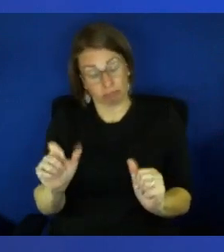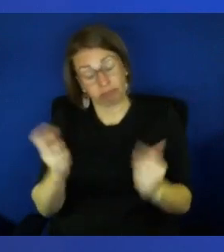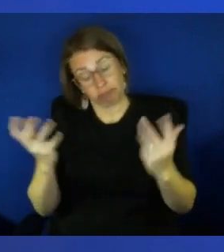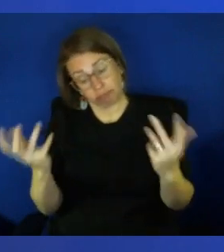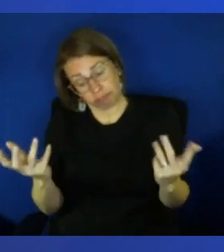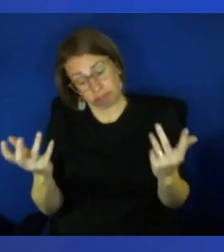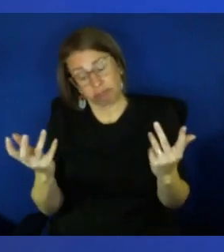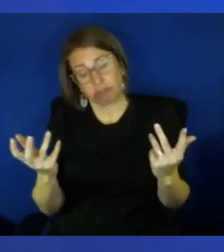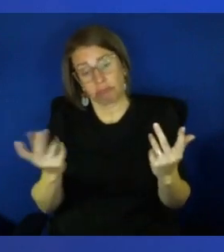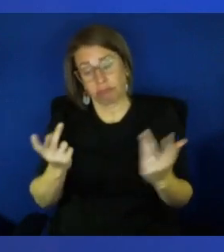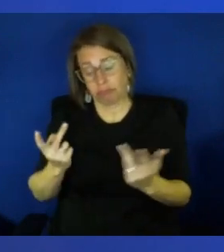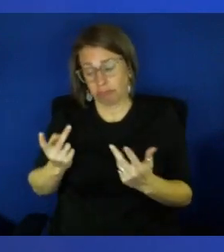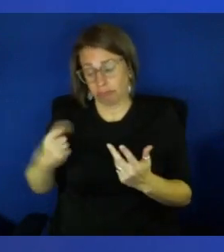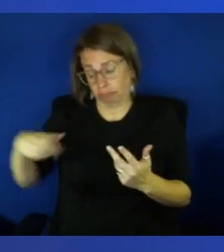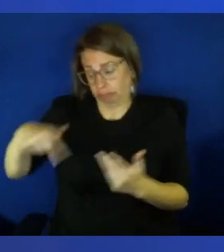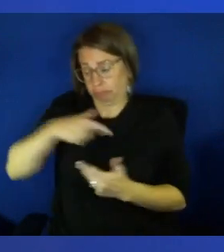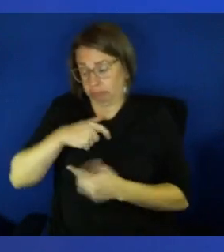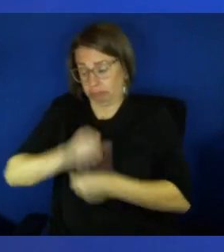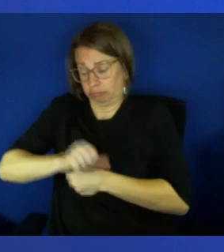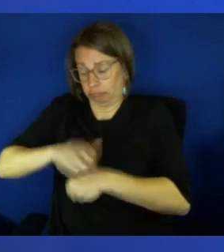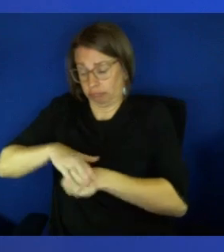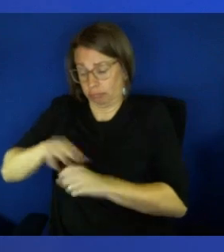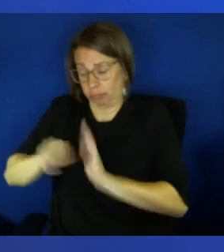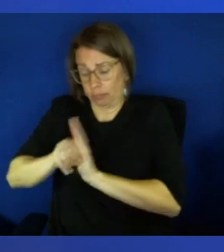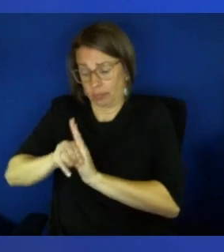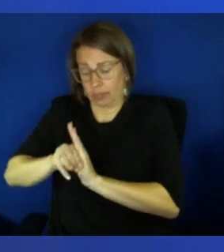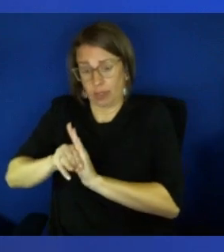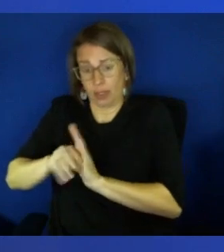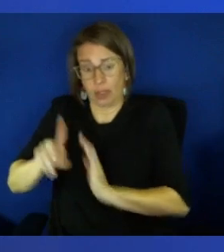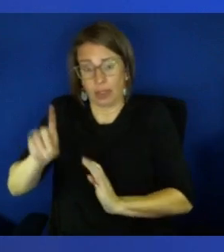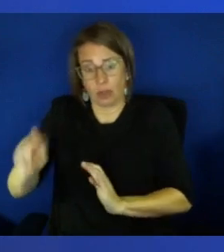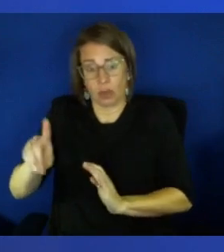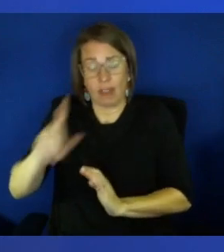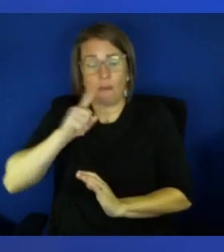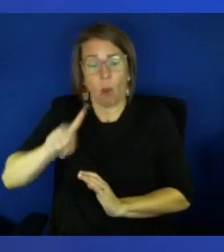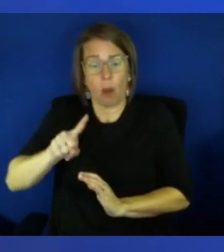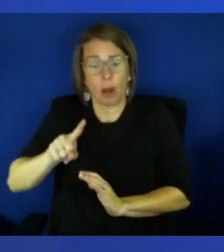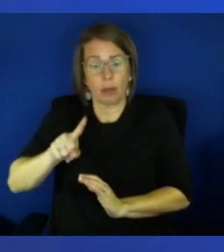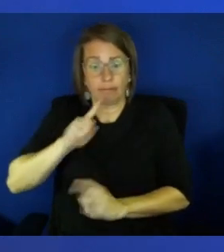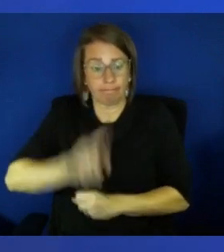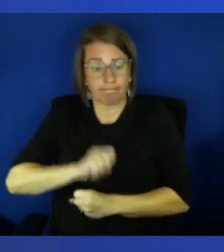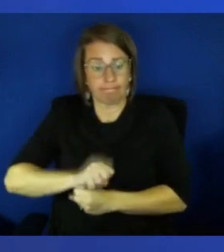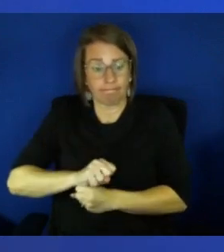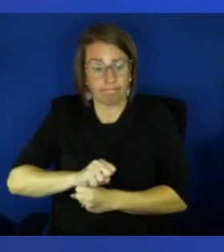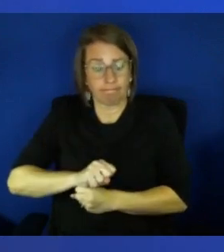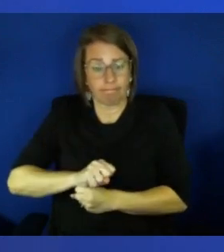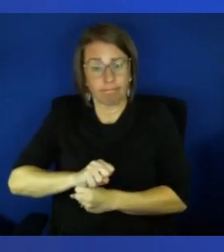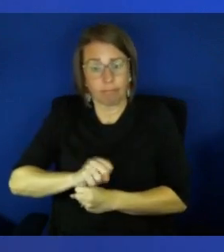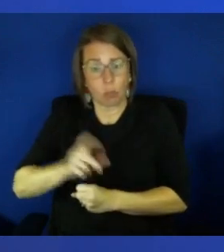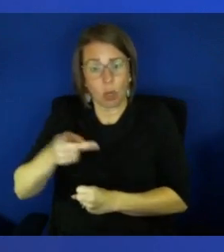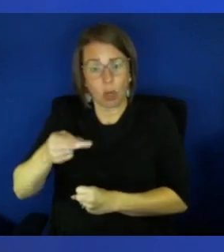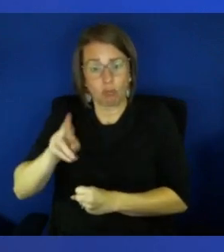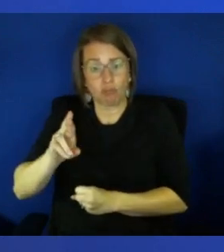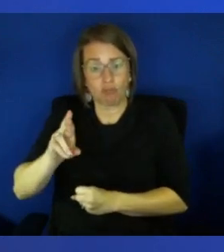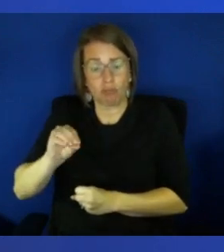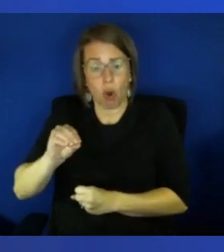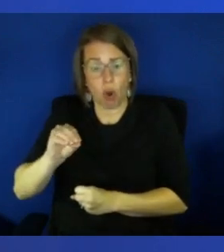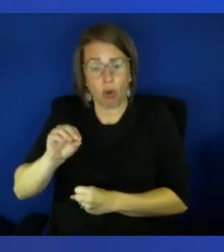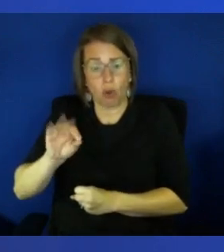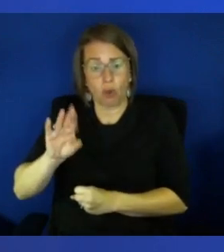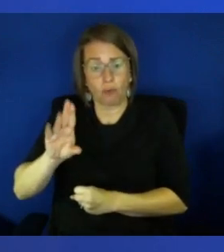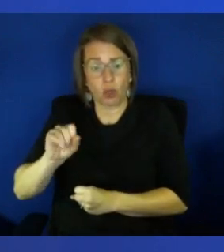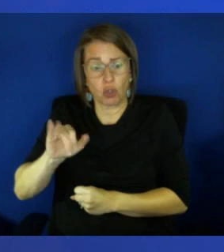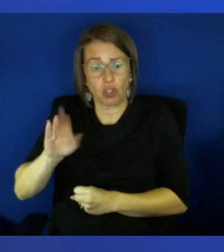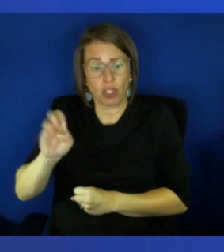we were working on a model with the DoD for actually perfusing limbs, kind of ex vivo, so